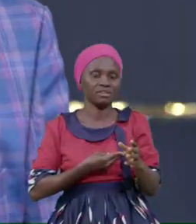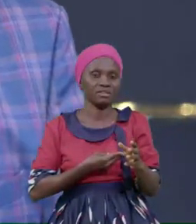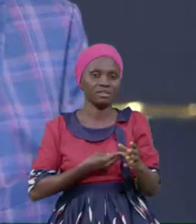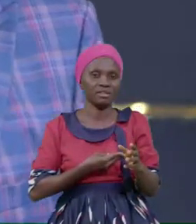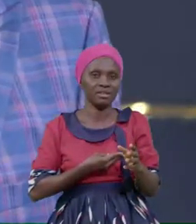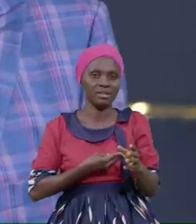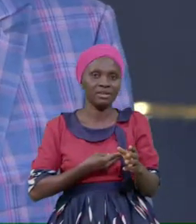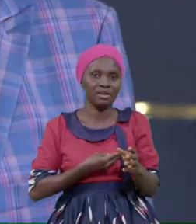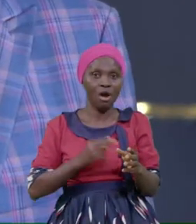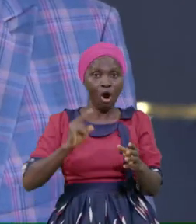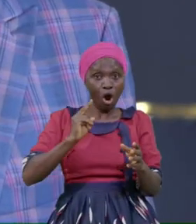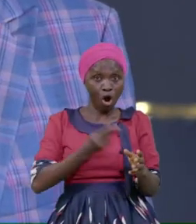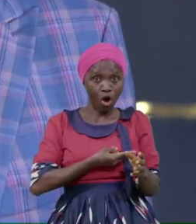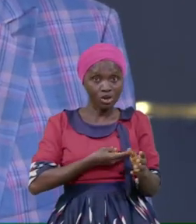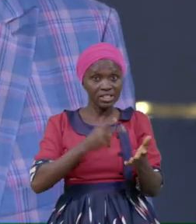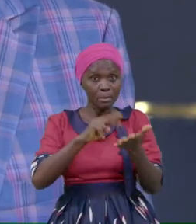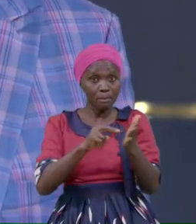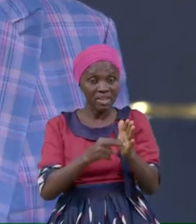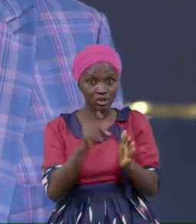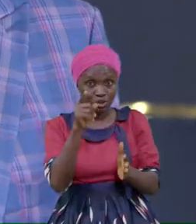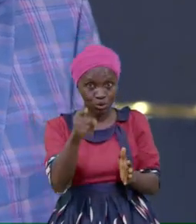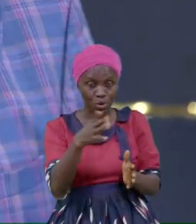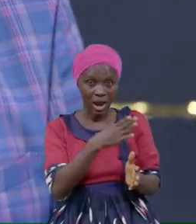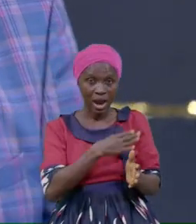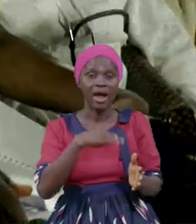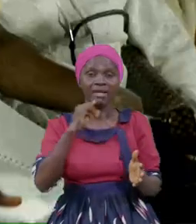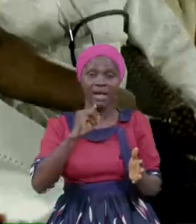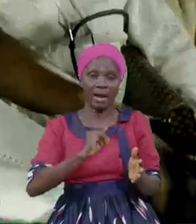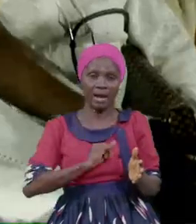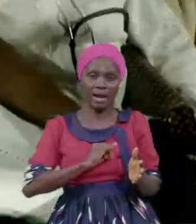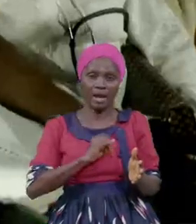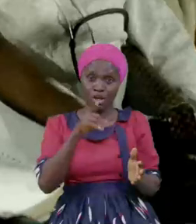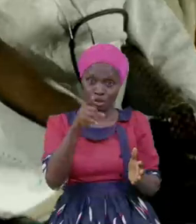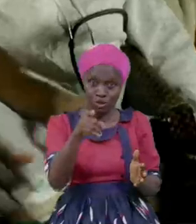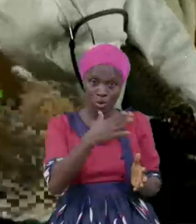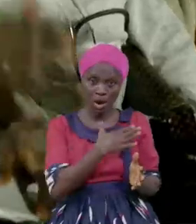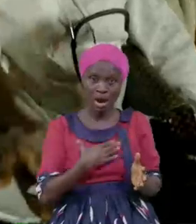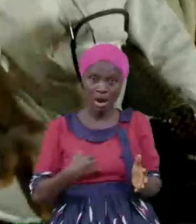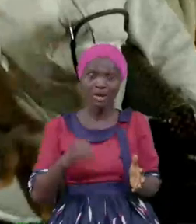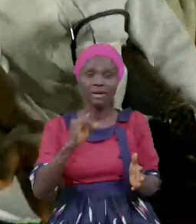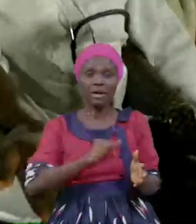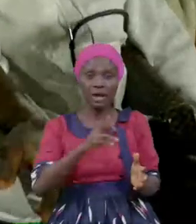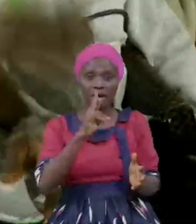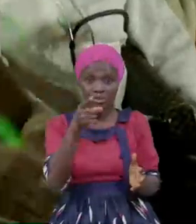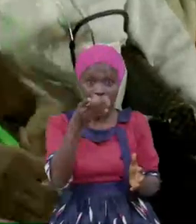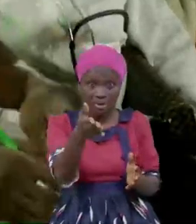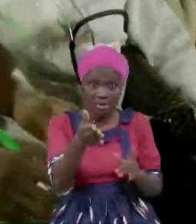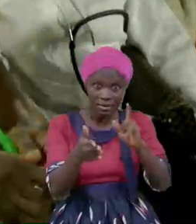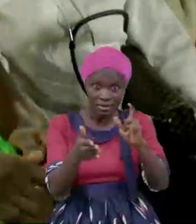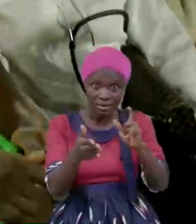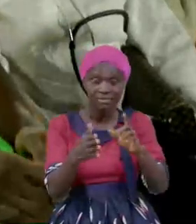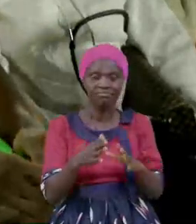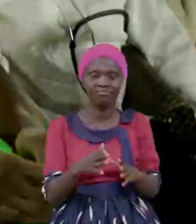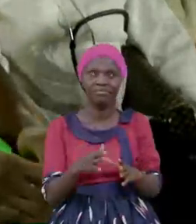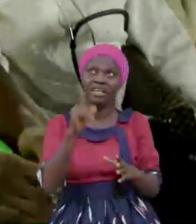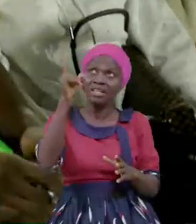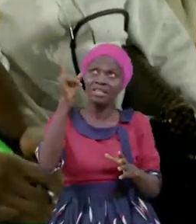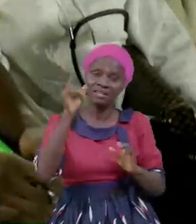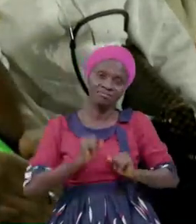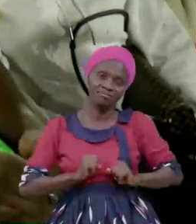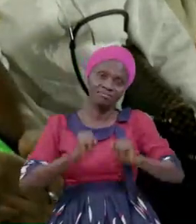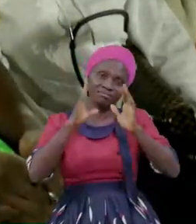you and I. You and I. Are you there? He gave himself